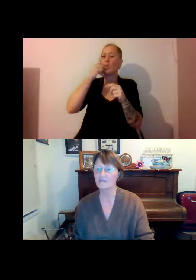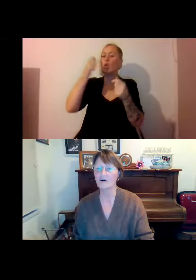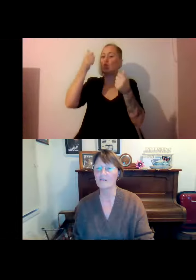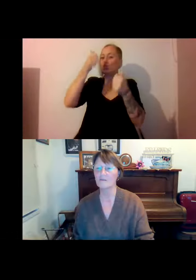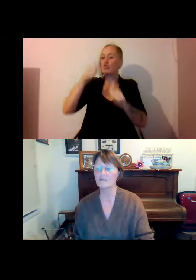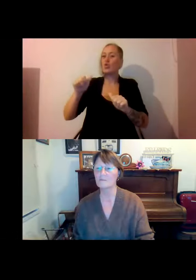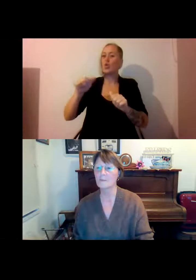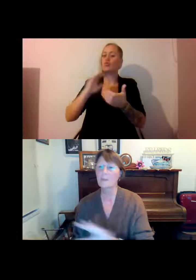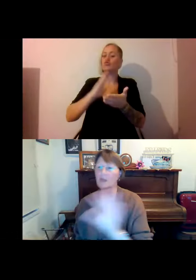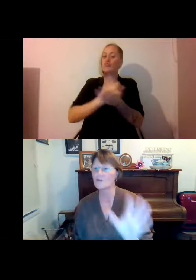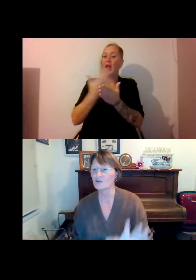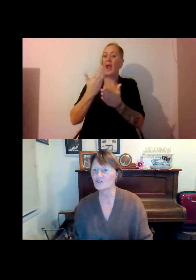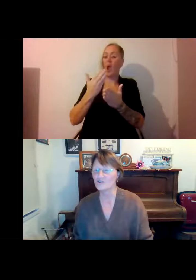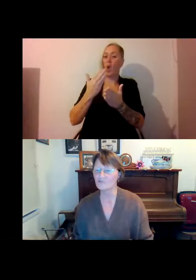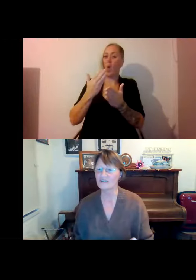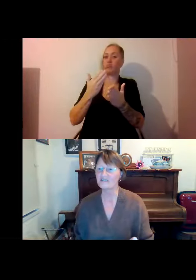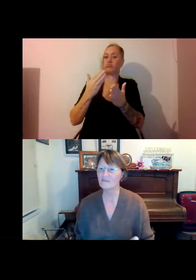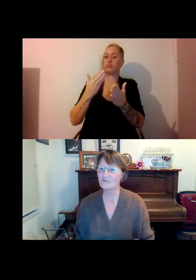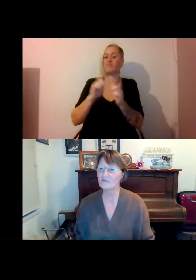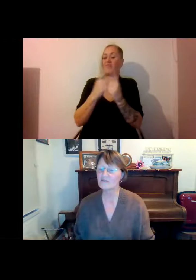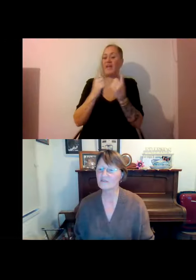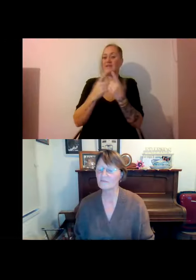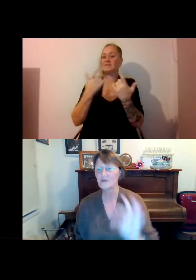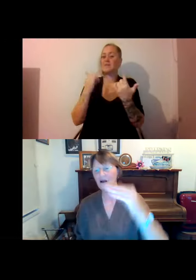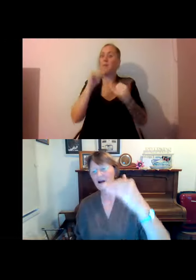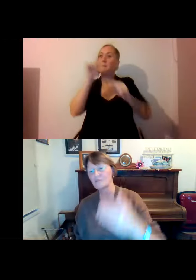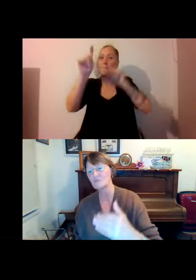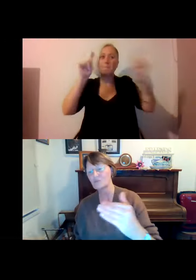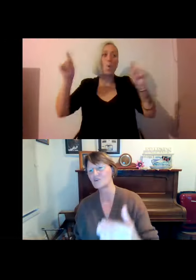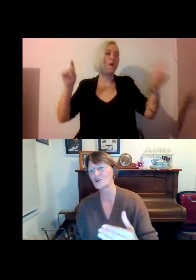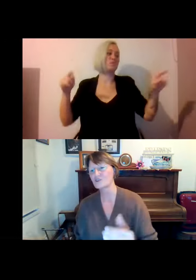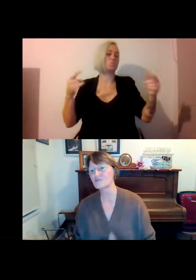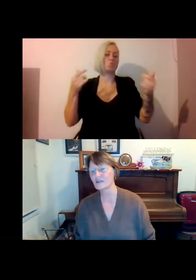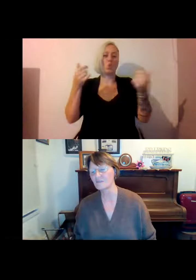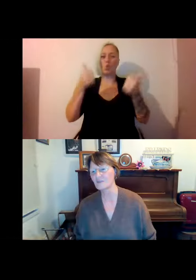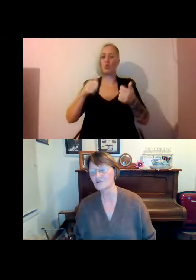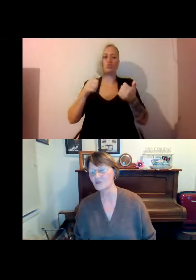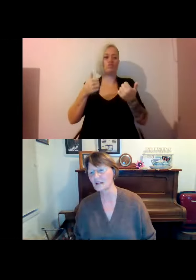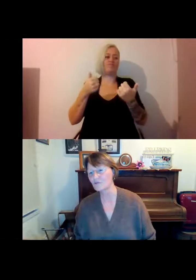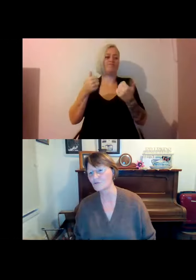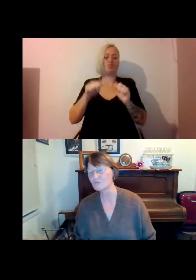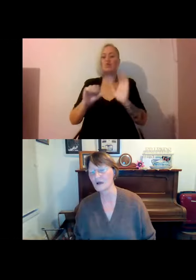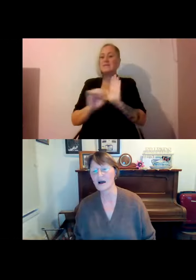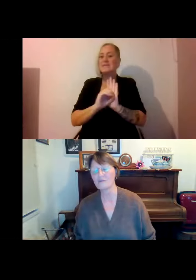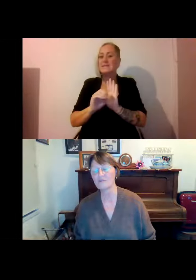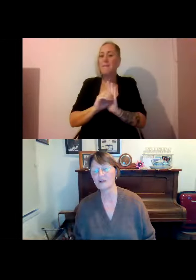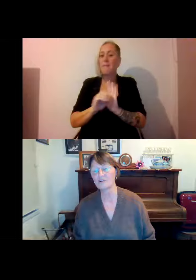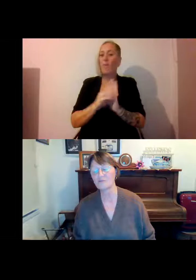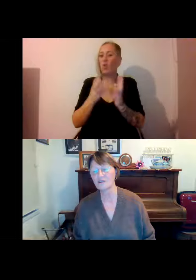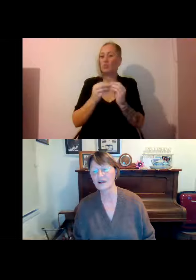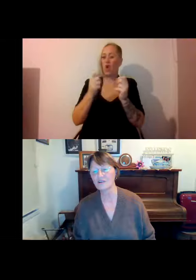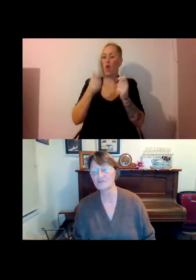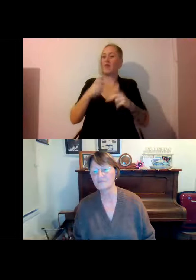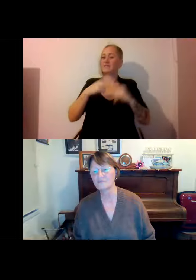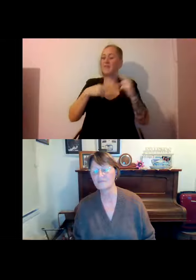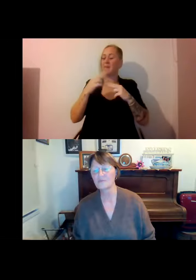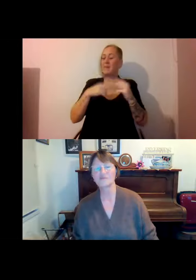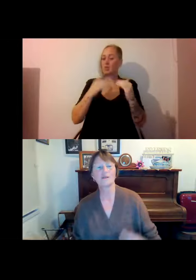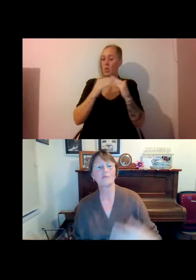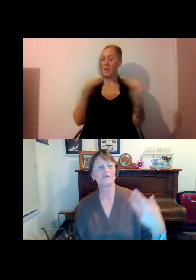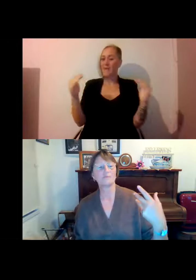in the environment. They might use object symbols with an early developmental level around